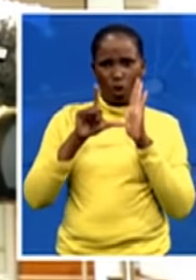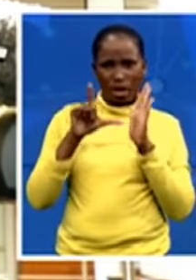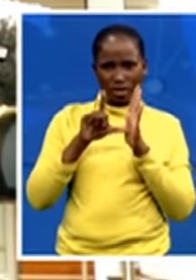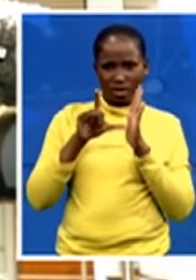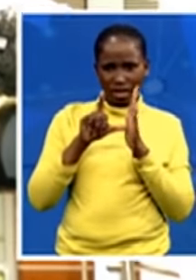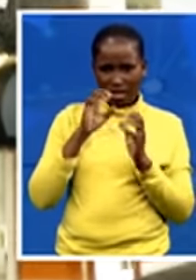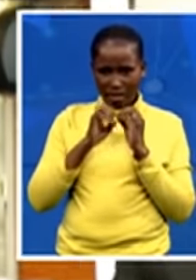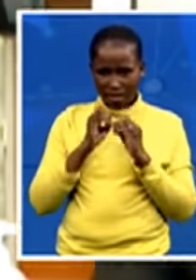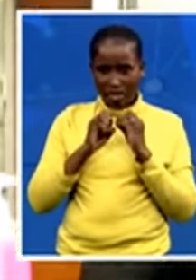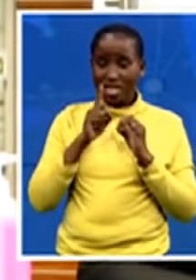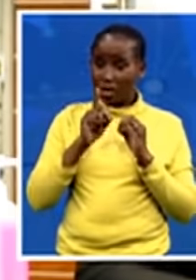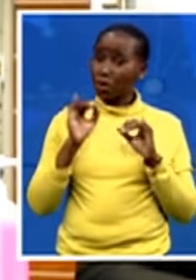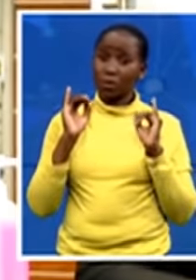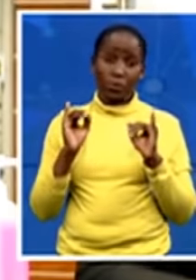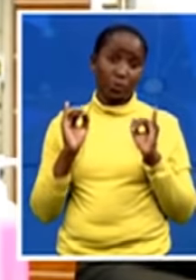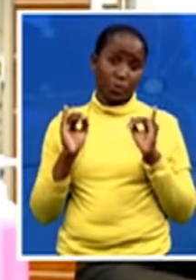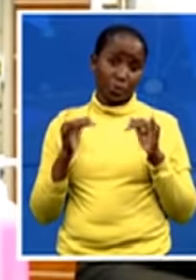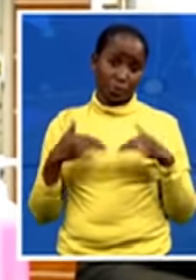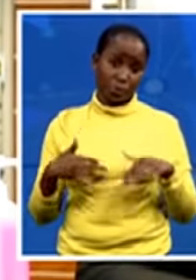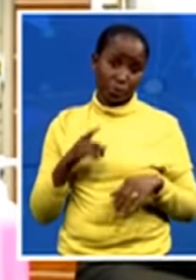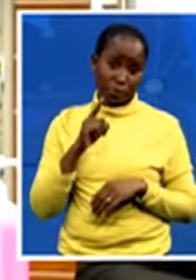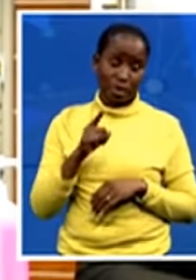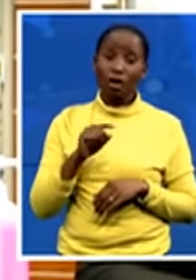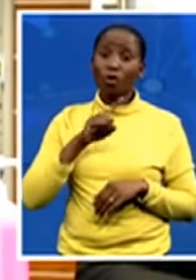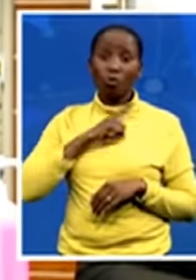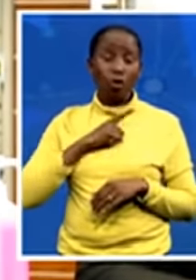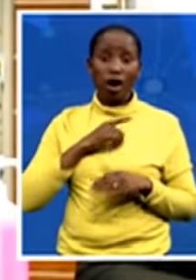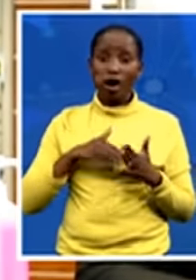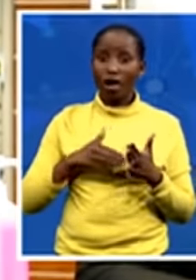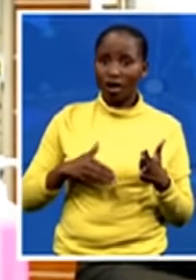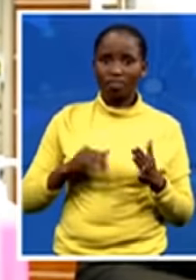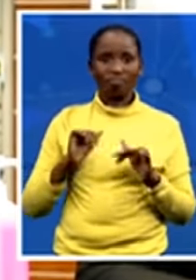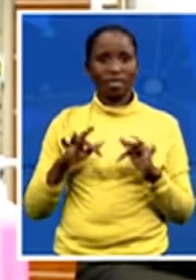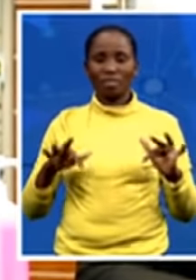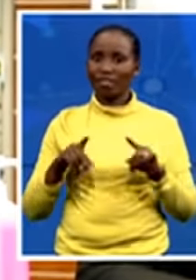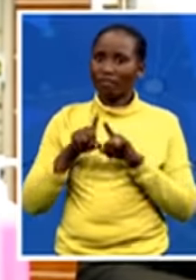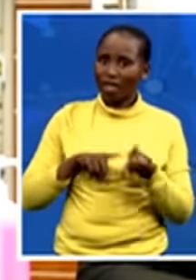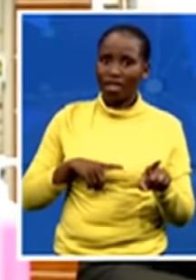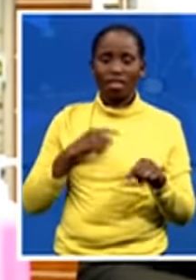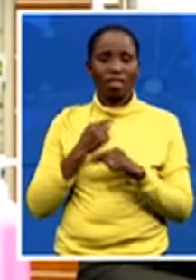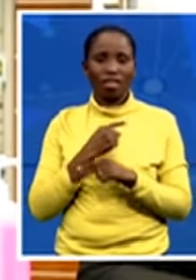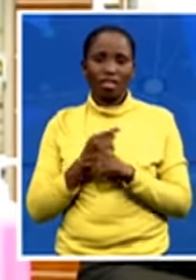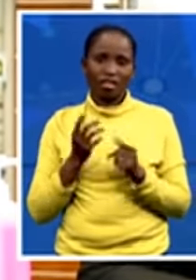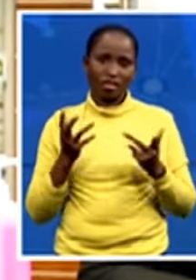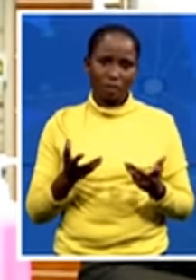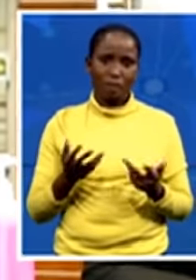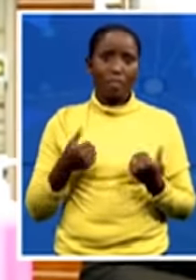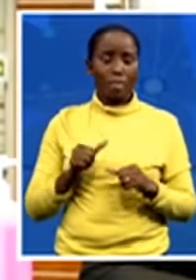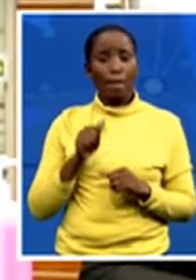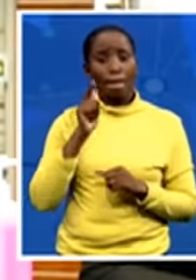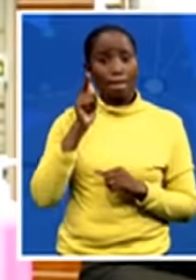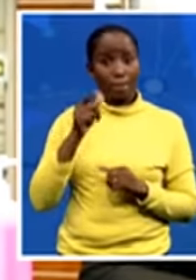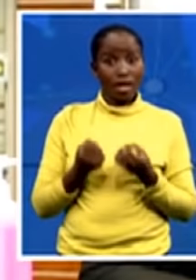it that way. It's failing. People are there days upon days, and they resort to actually bribing these officials.